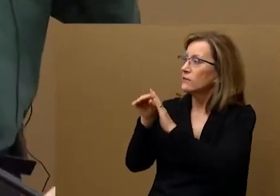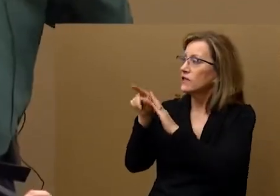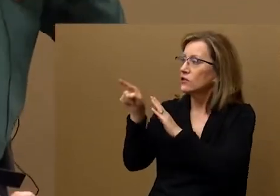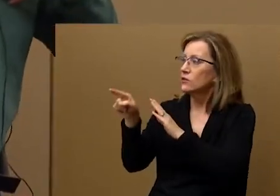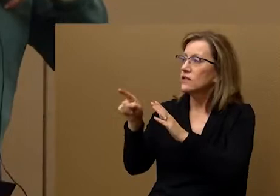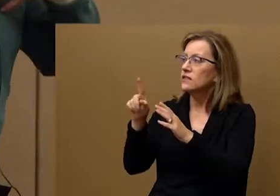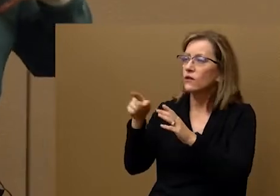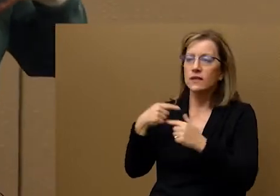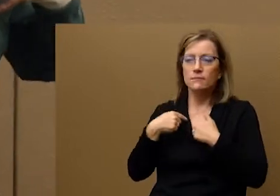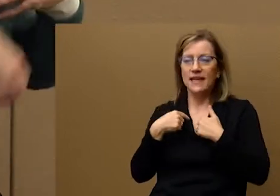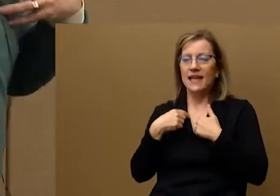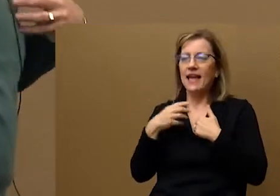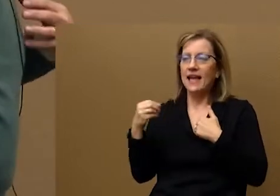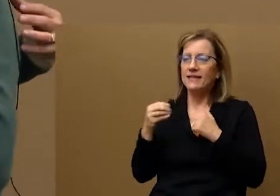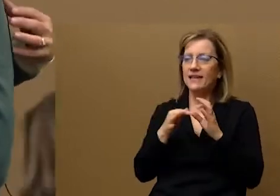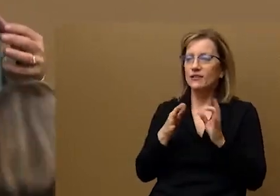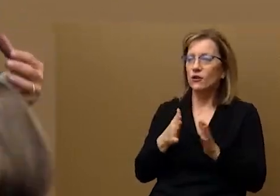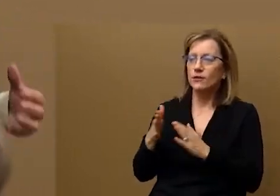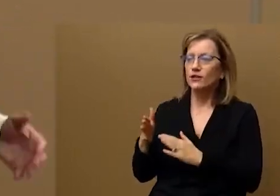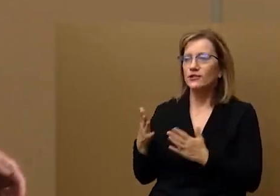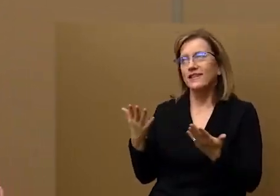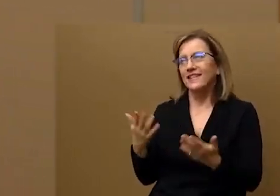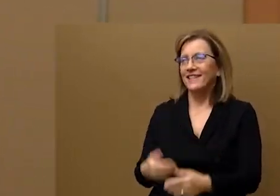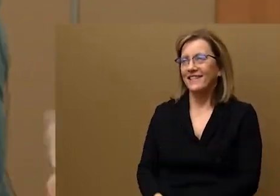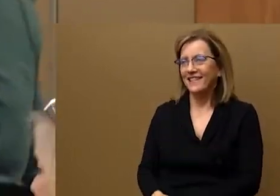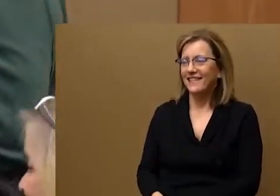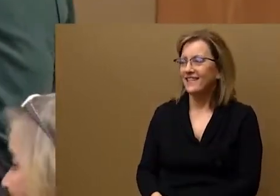only filming me and the interpreters.